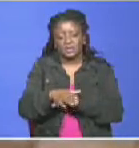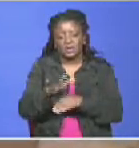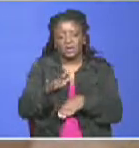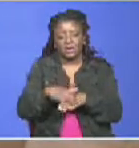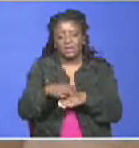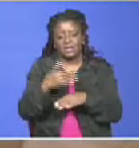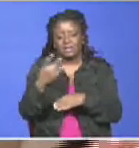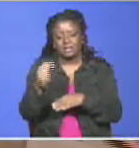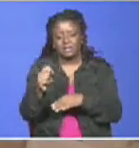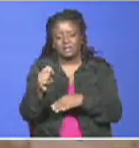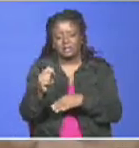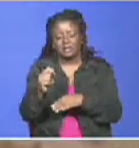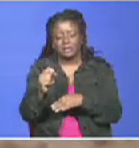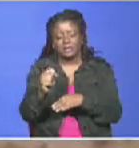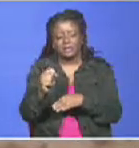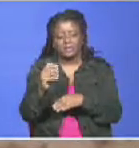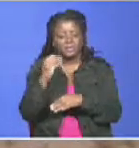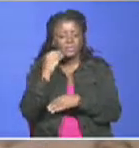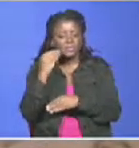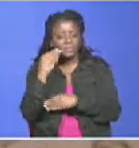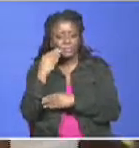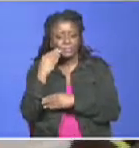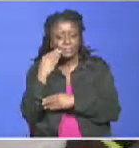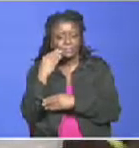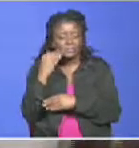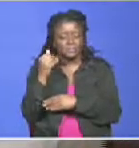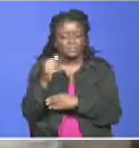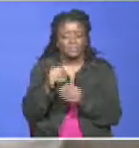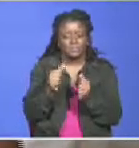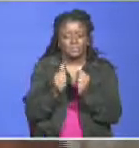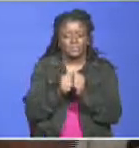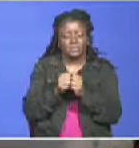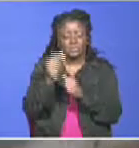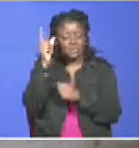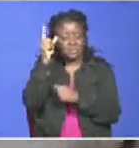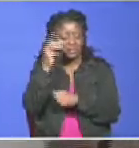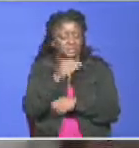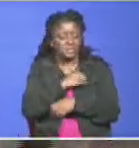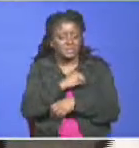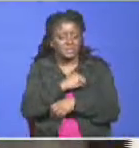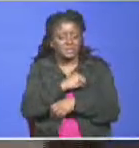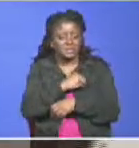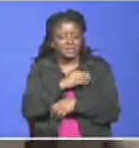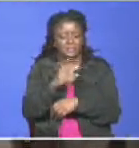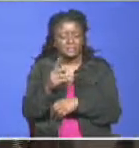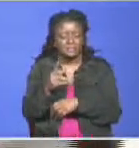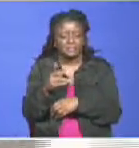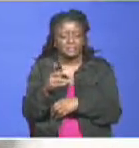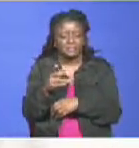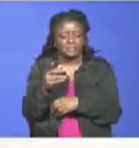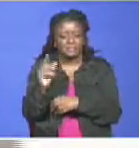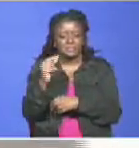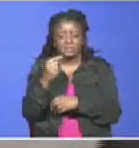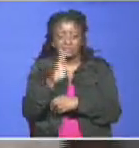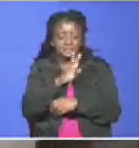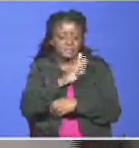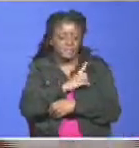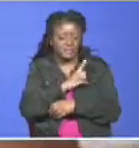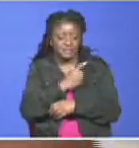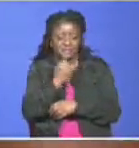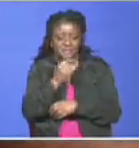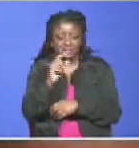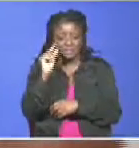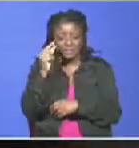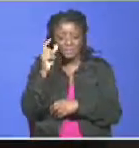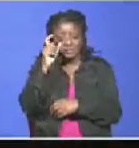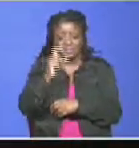BPL chairman Leslie Miller. After the tour, PLP leader Philip Brave Davis maintains government needs to quickly address the